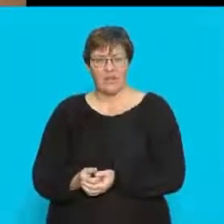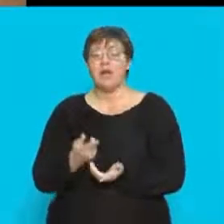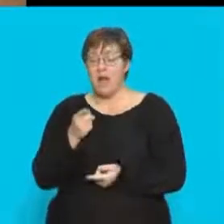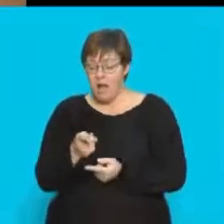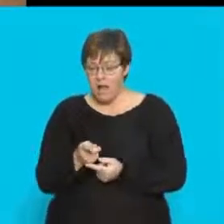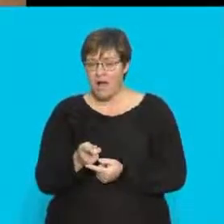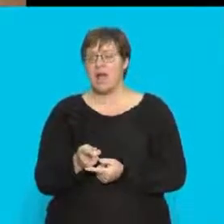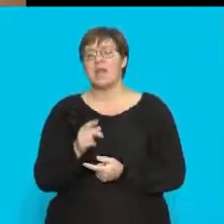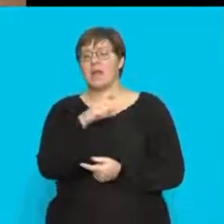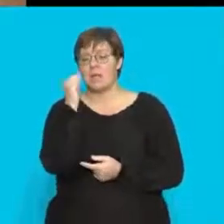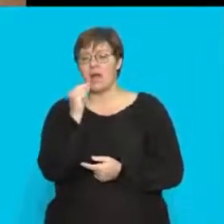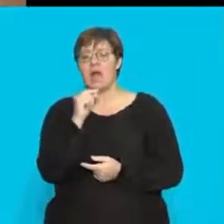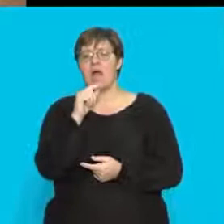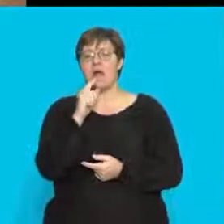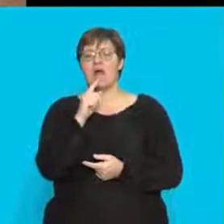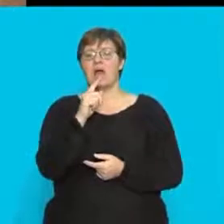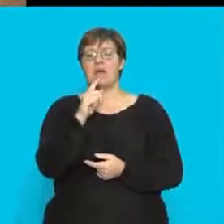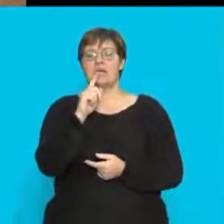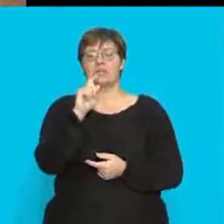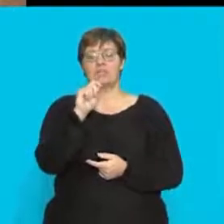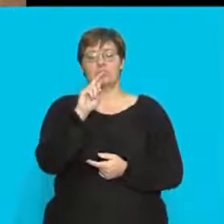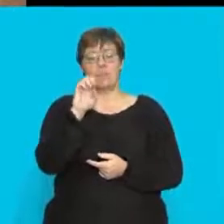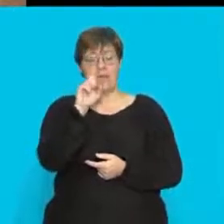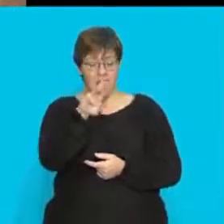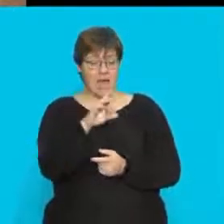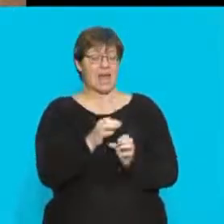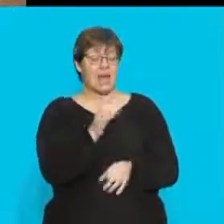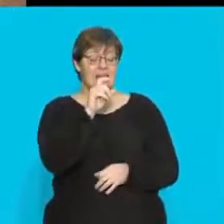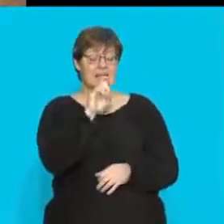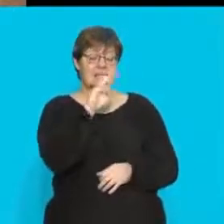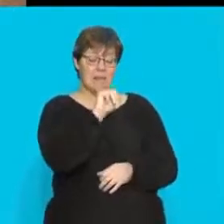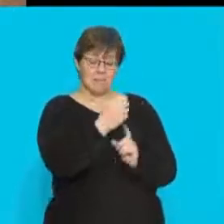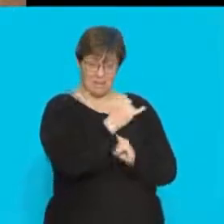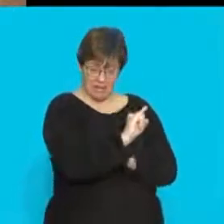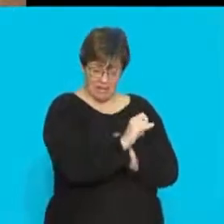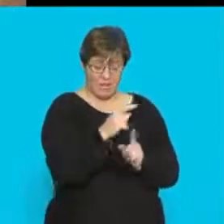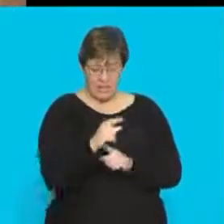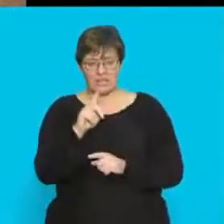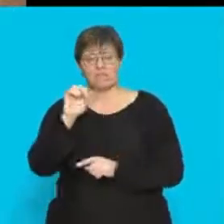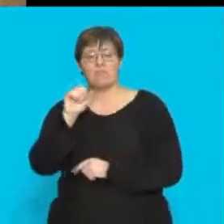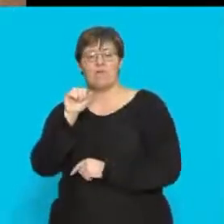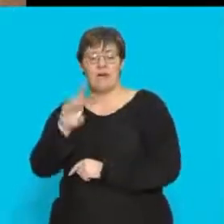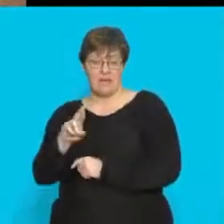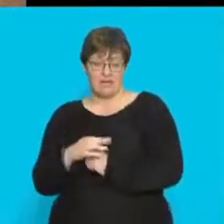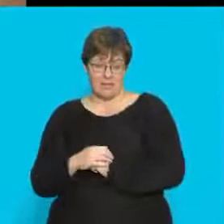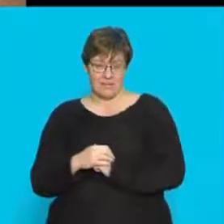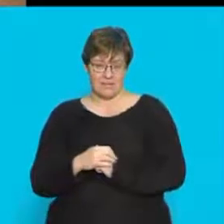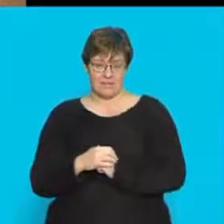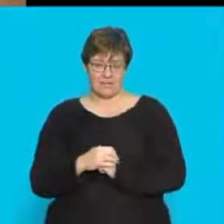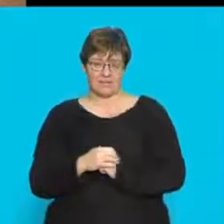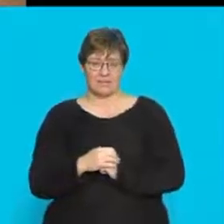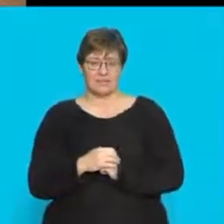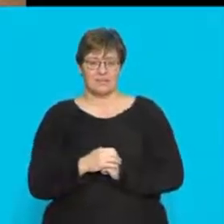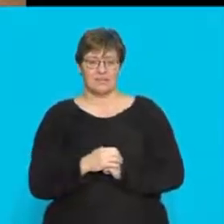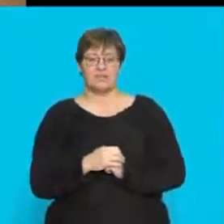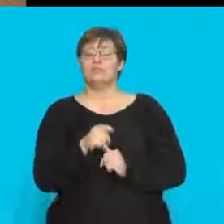This is what we call a tuber, right? It's still a stem, and it is a tuber, right?